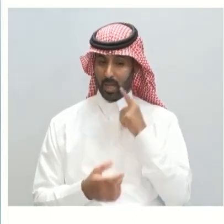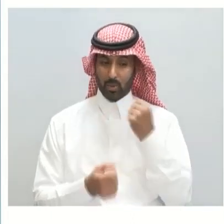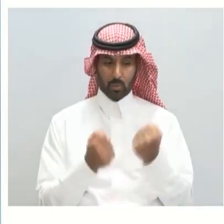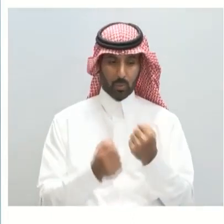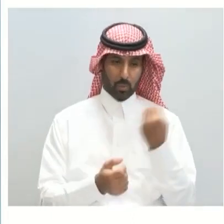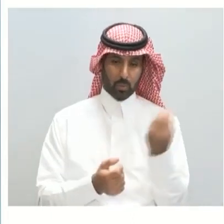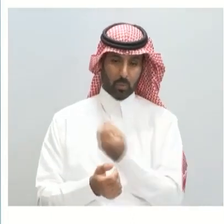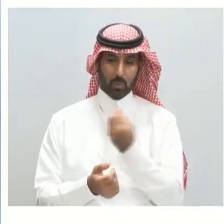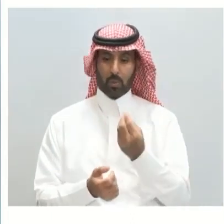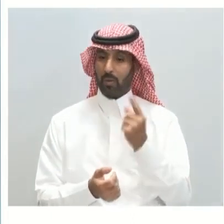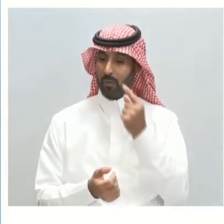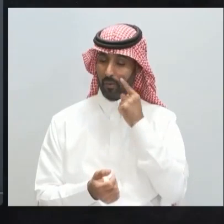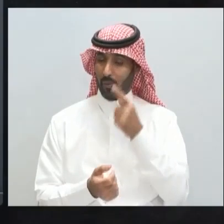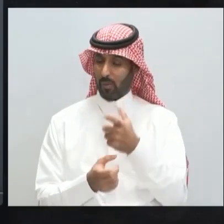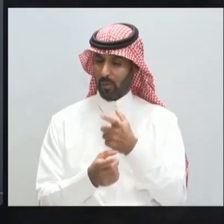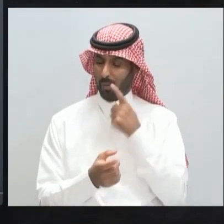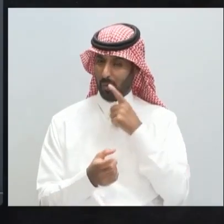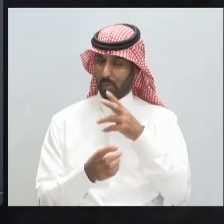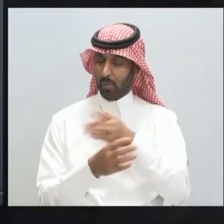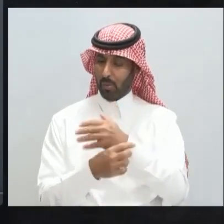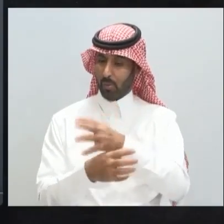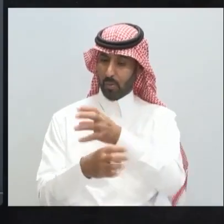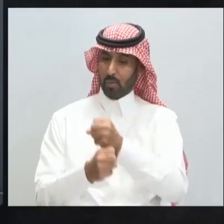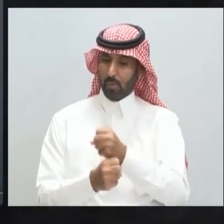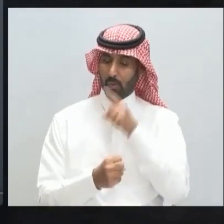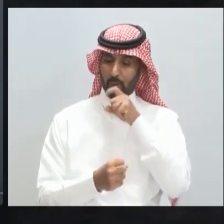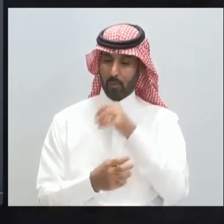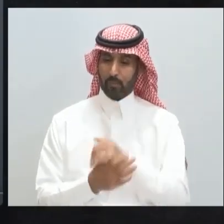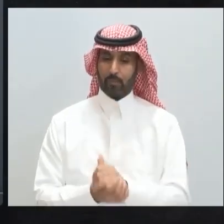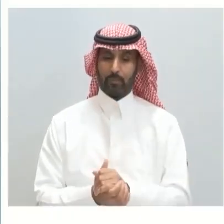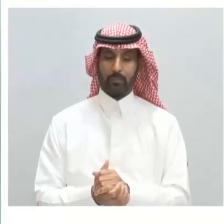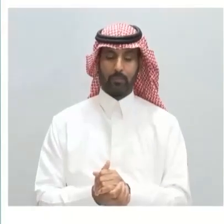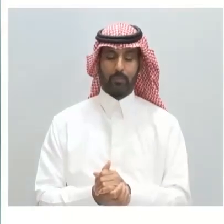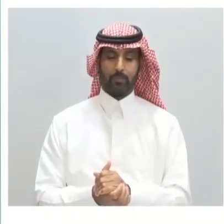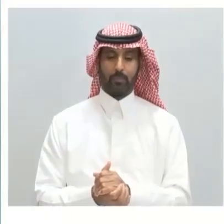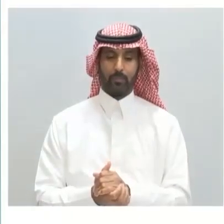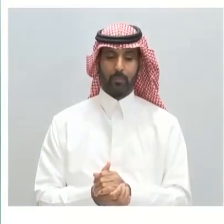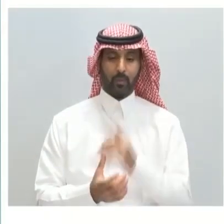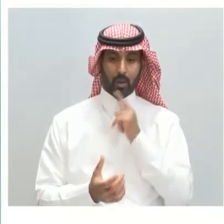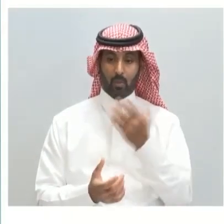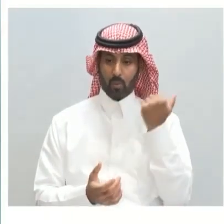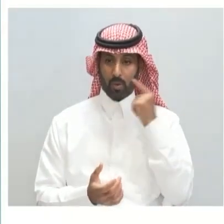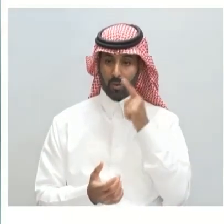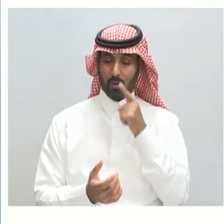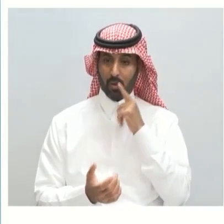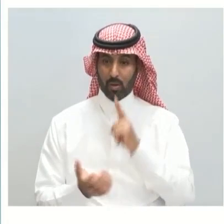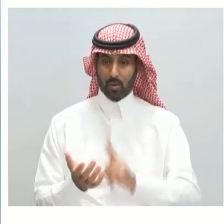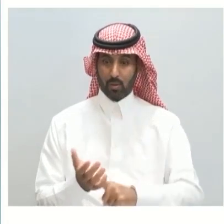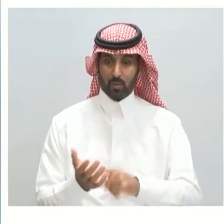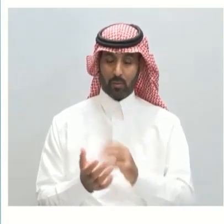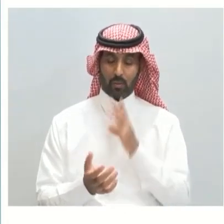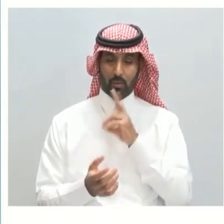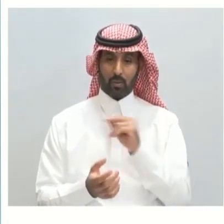ever. So the intonation here, his sound will be rising up. For example, have we? Indeed, this is